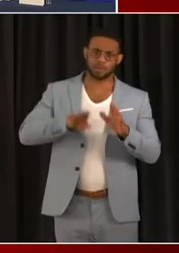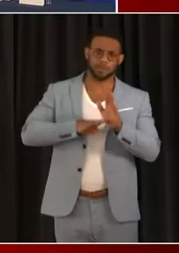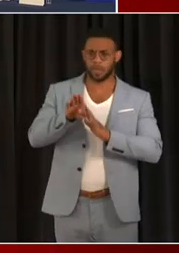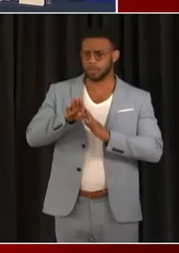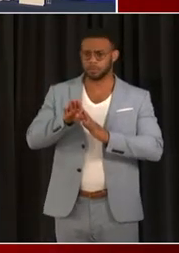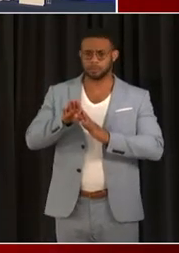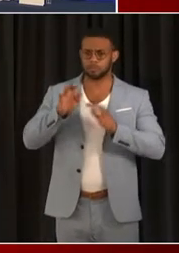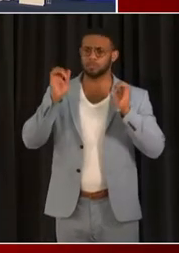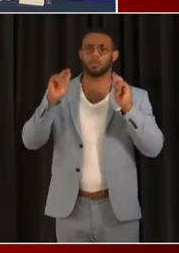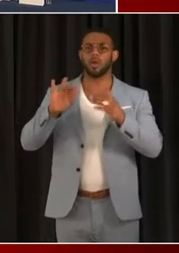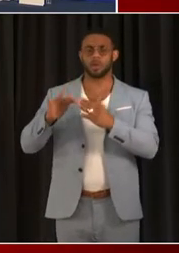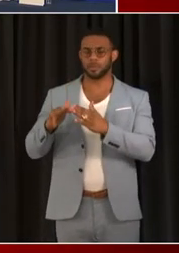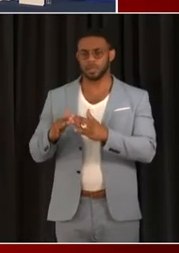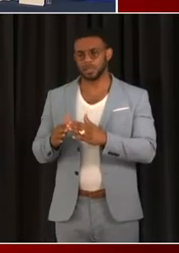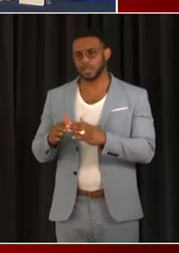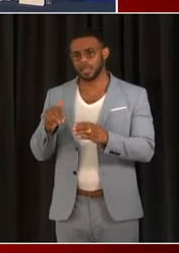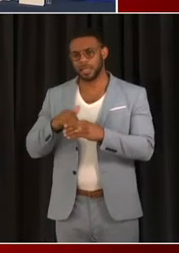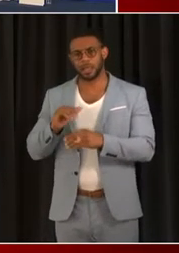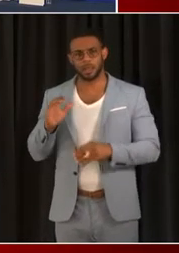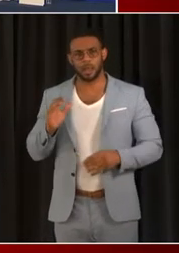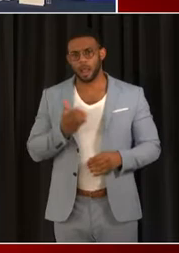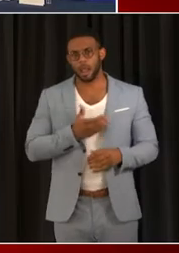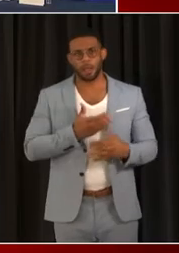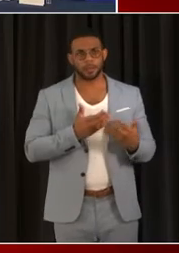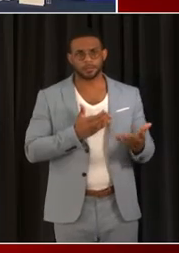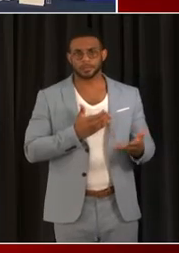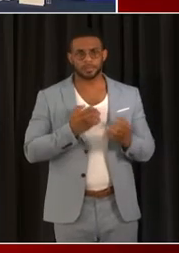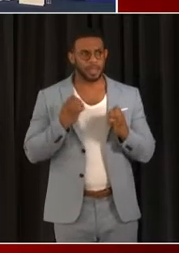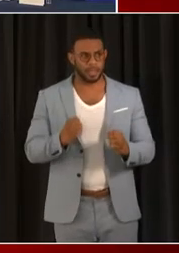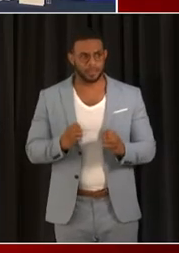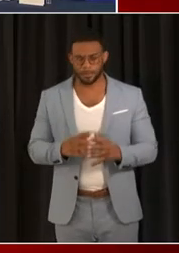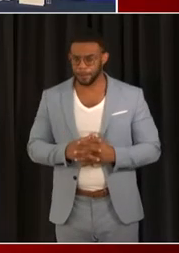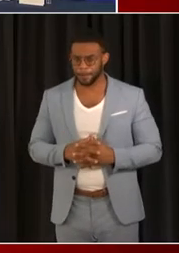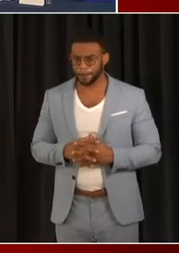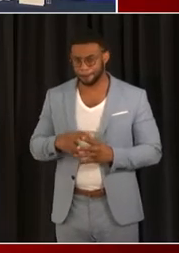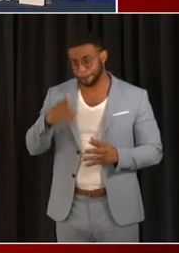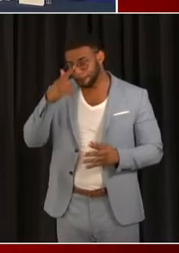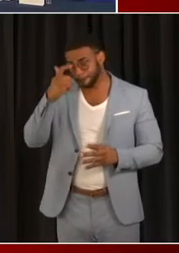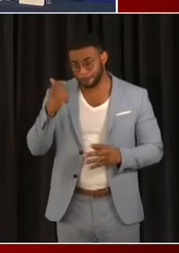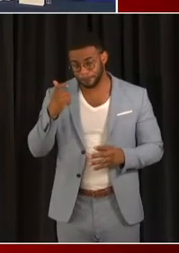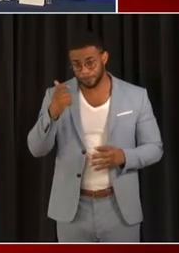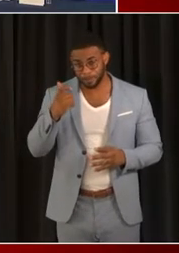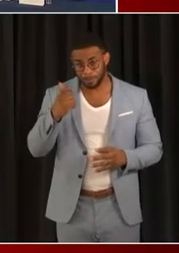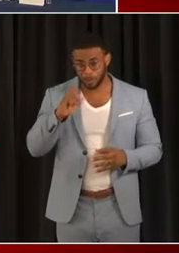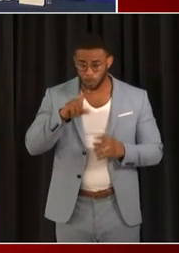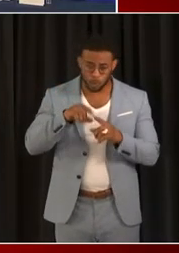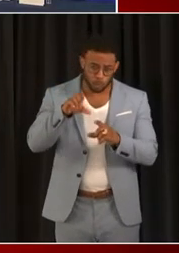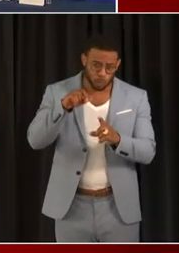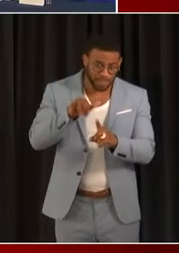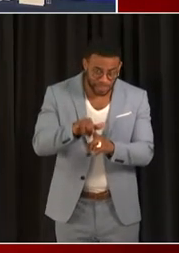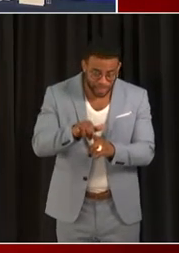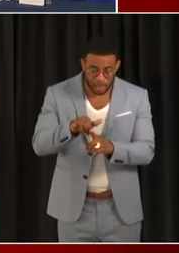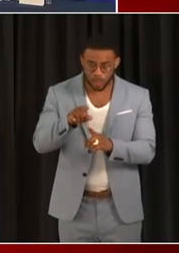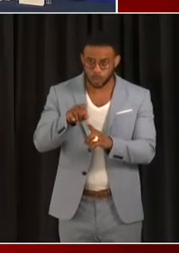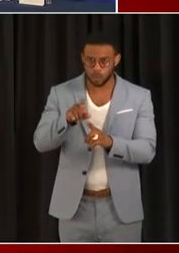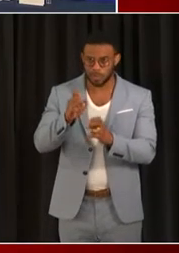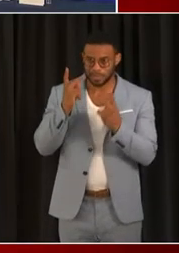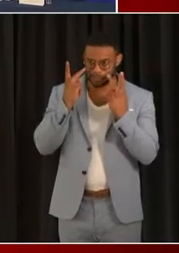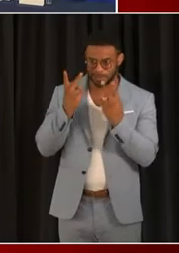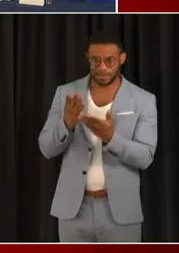should develop all communities in the city. Because when you do that, you